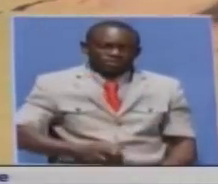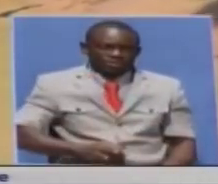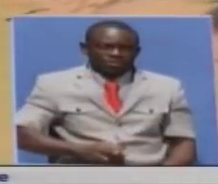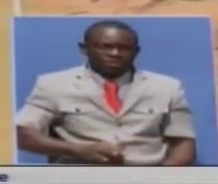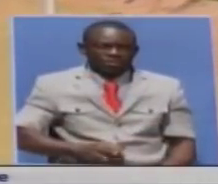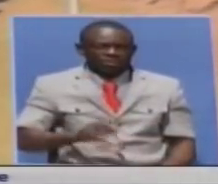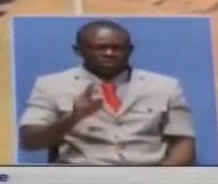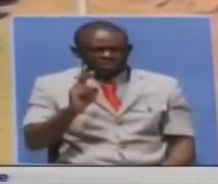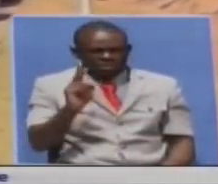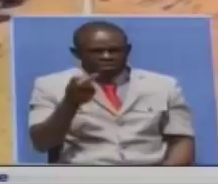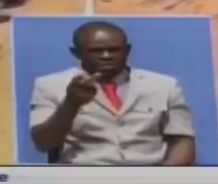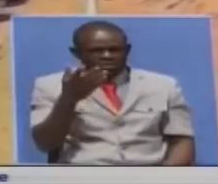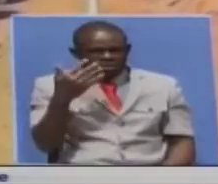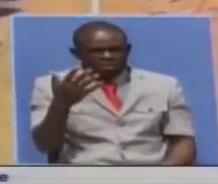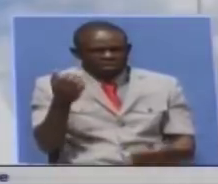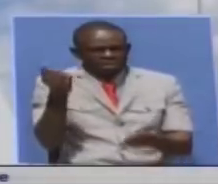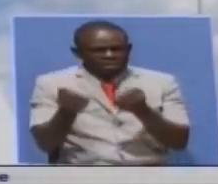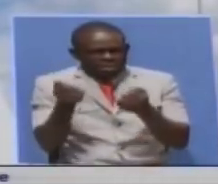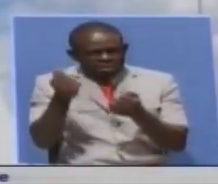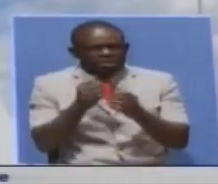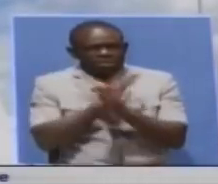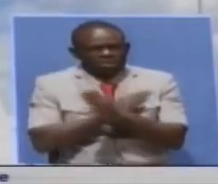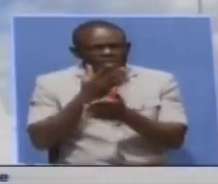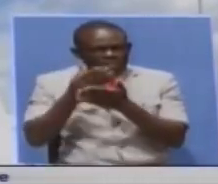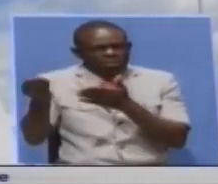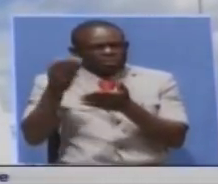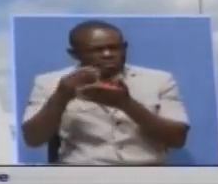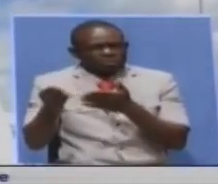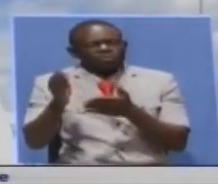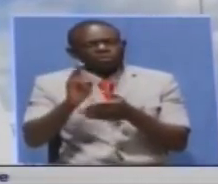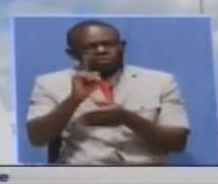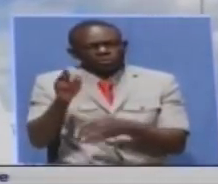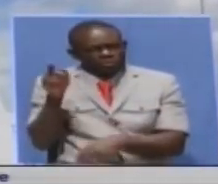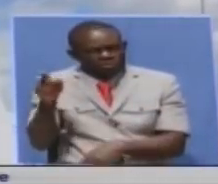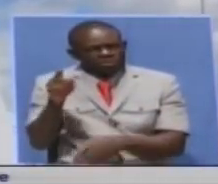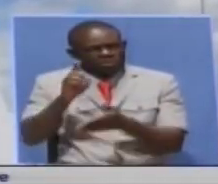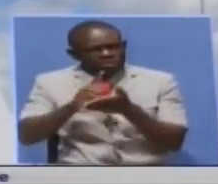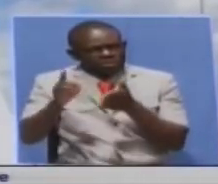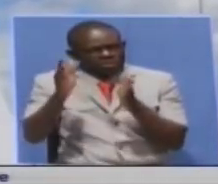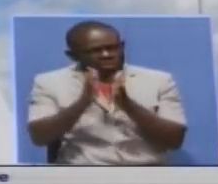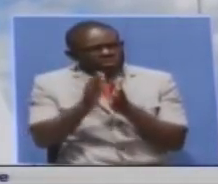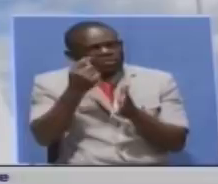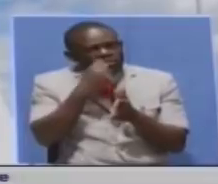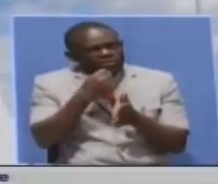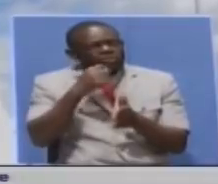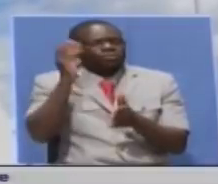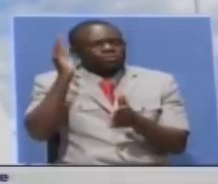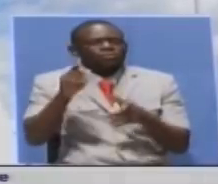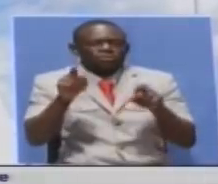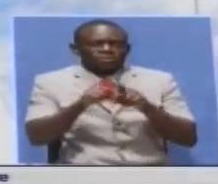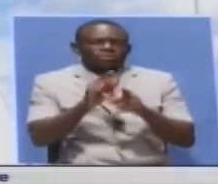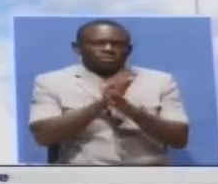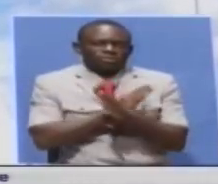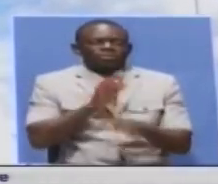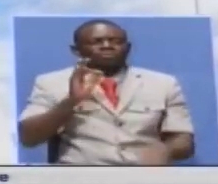imported vehicles and general goods. Josi Mwanza is the Assistant Commissioner in charge of Muchinga